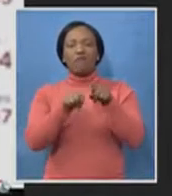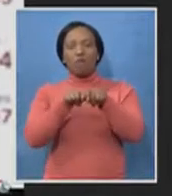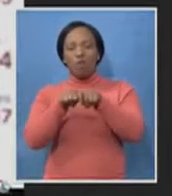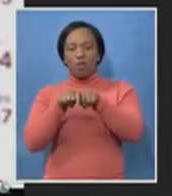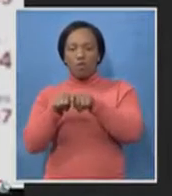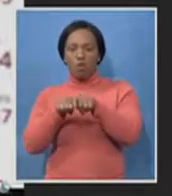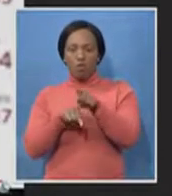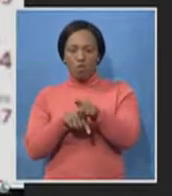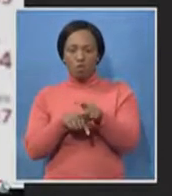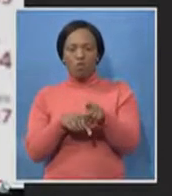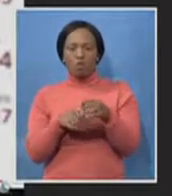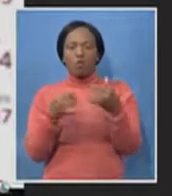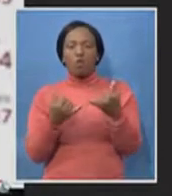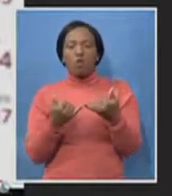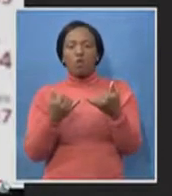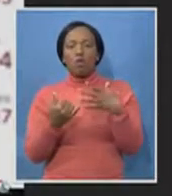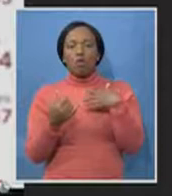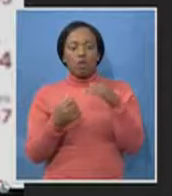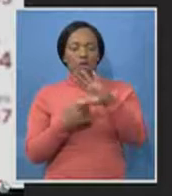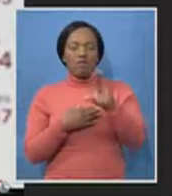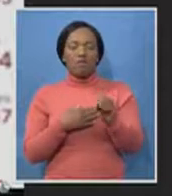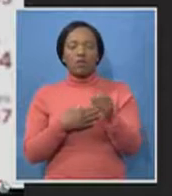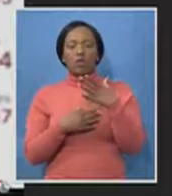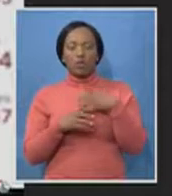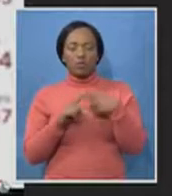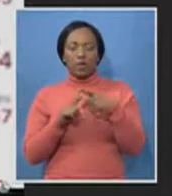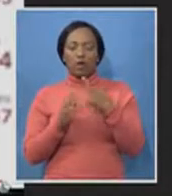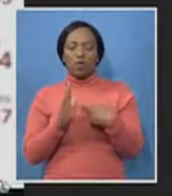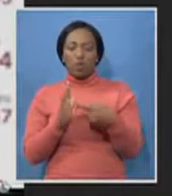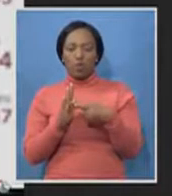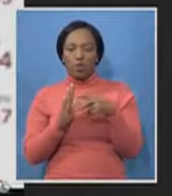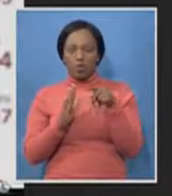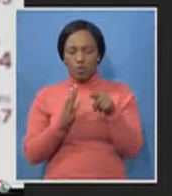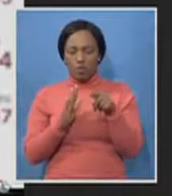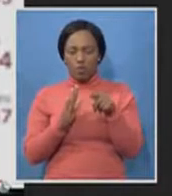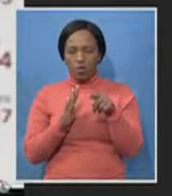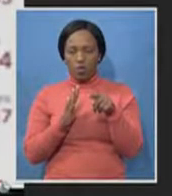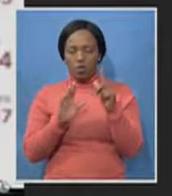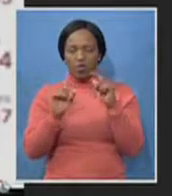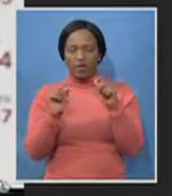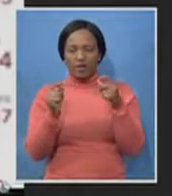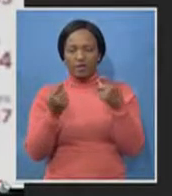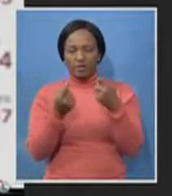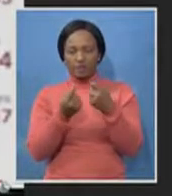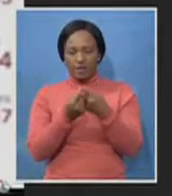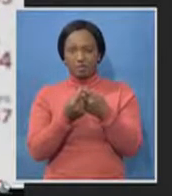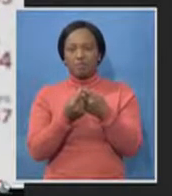to be involved in the assessment of these vaccines, and so that we can really contribute meaningfully